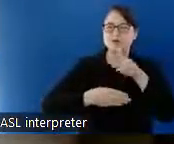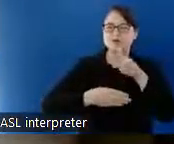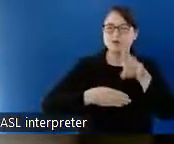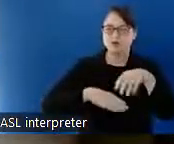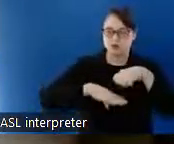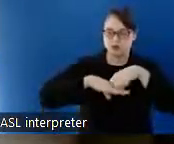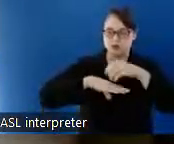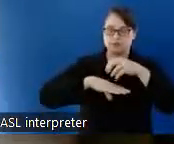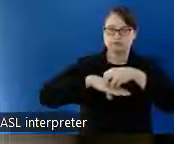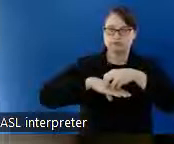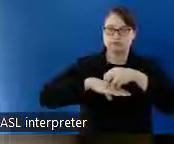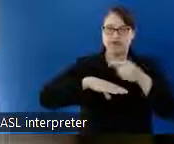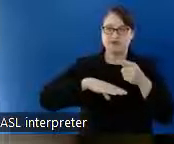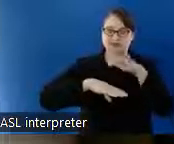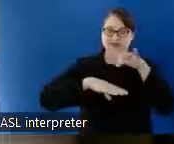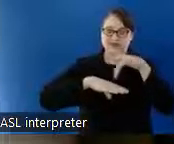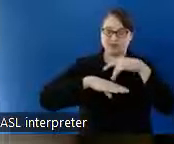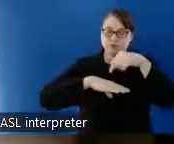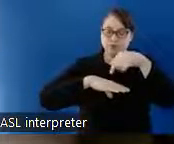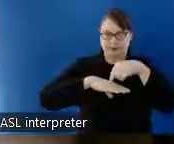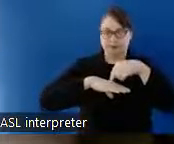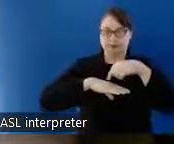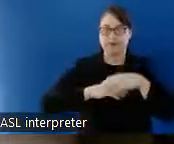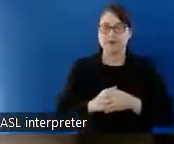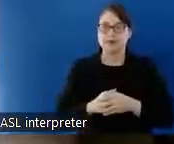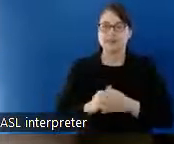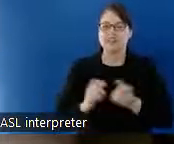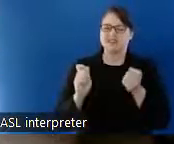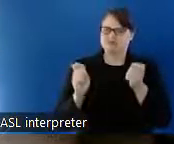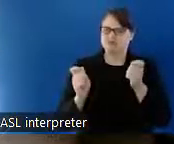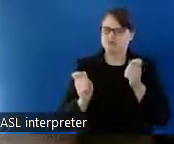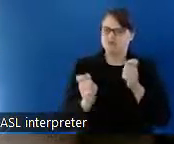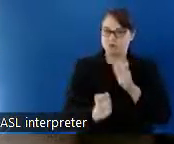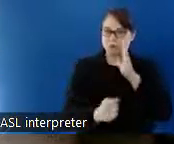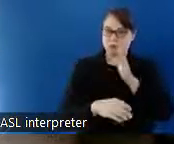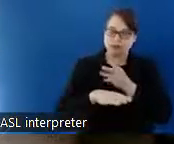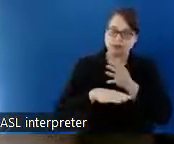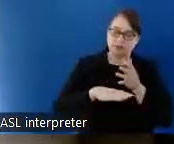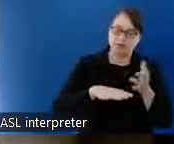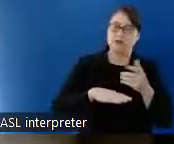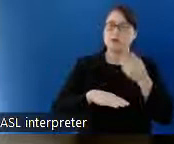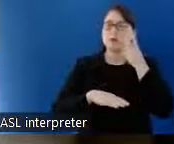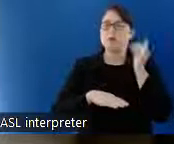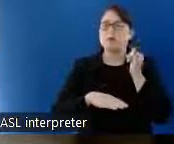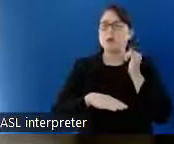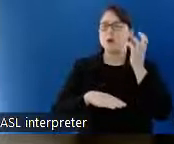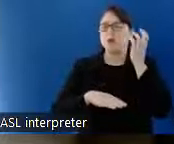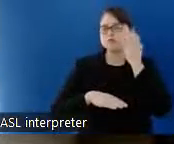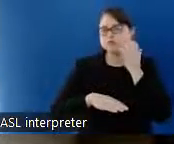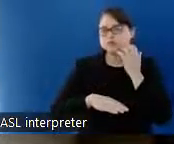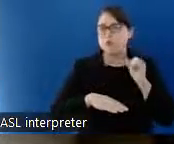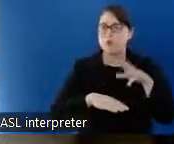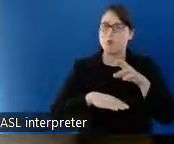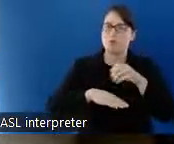These same bumps usually change in appearance during the course of illness and can also look like pimples or blisters before they eventually